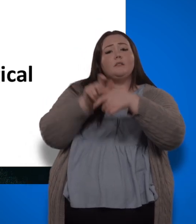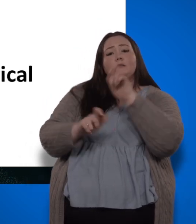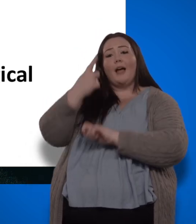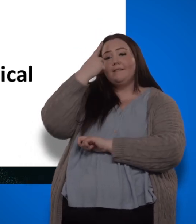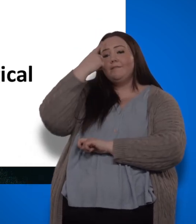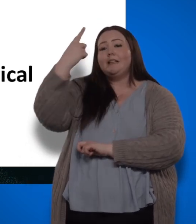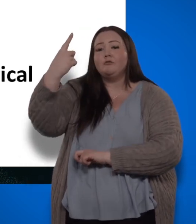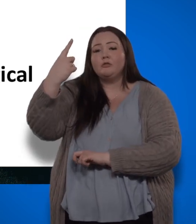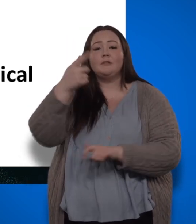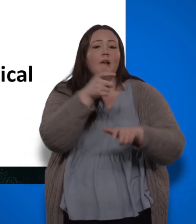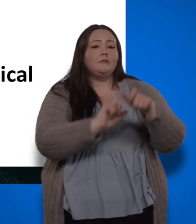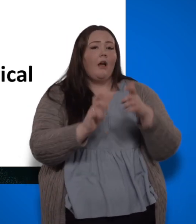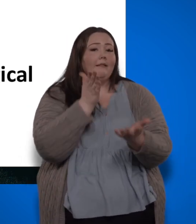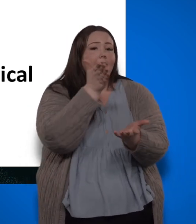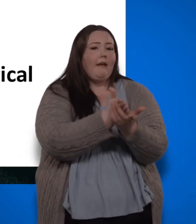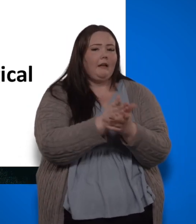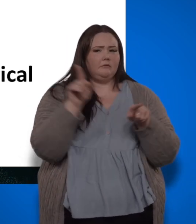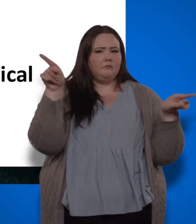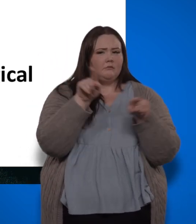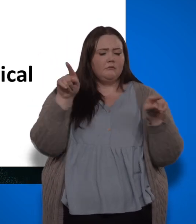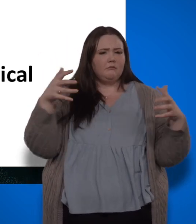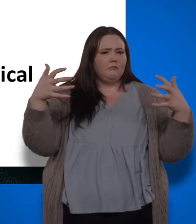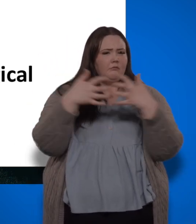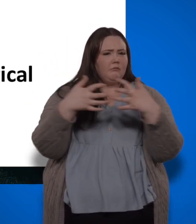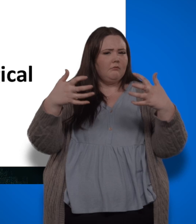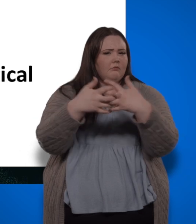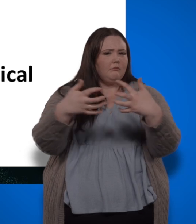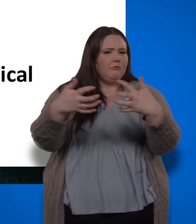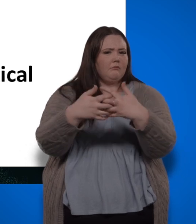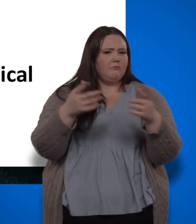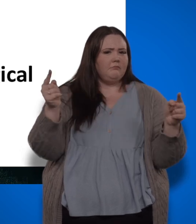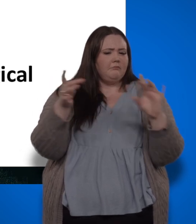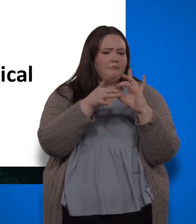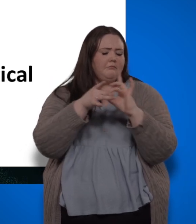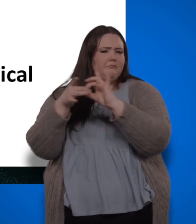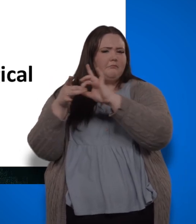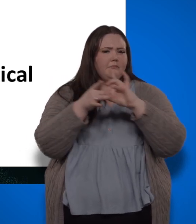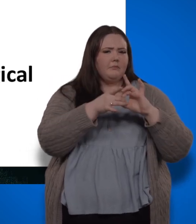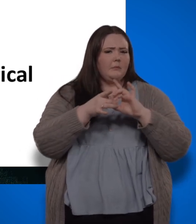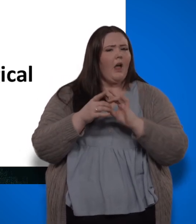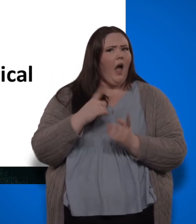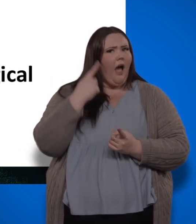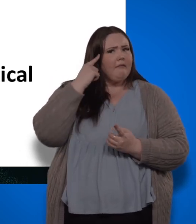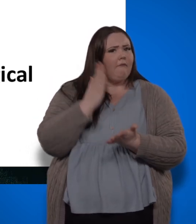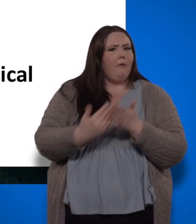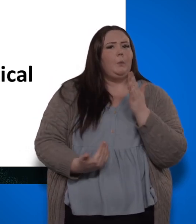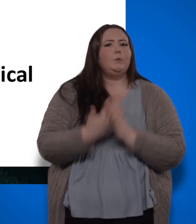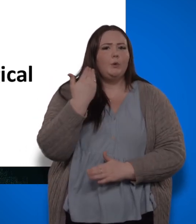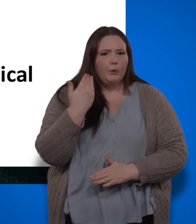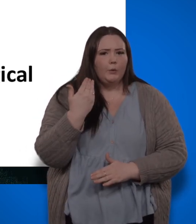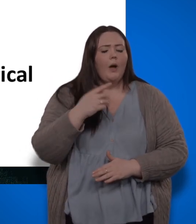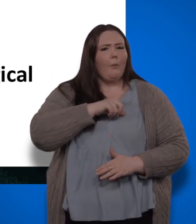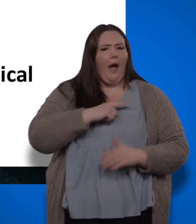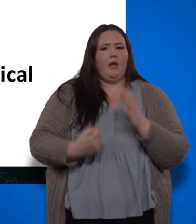science fact are interacting. And I think this is genuinely new in the history of humankind, because what's happened